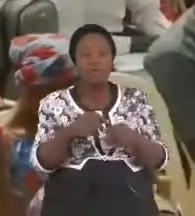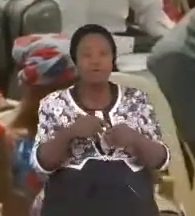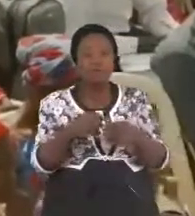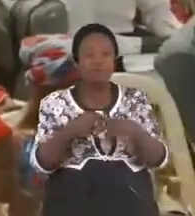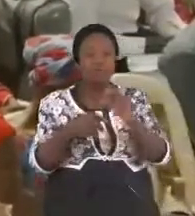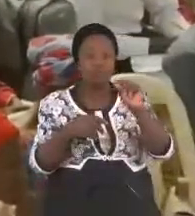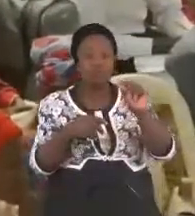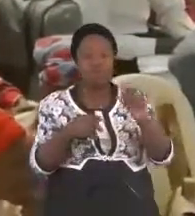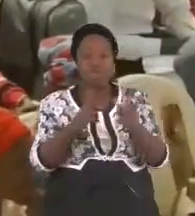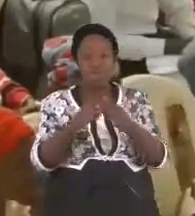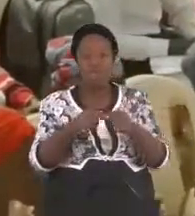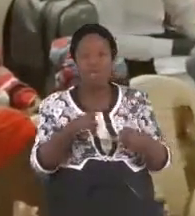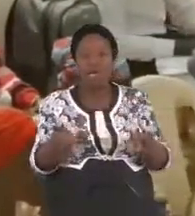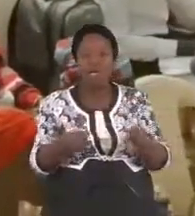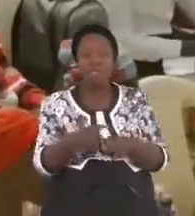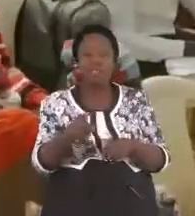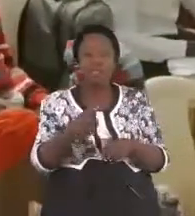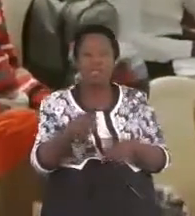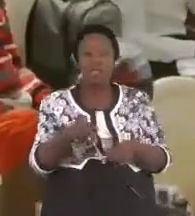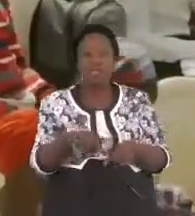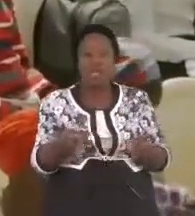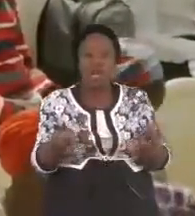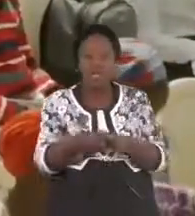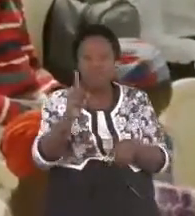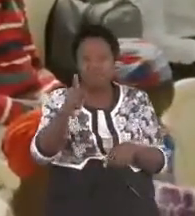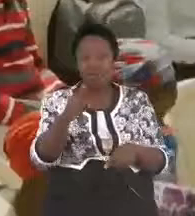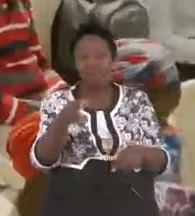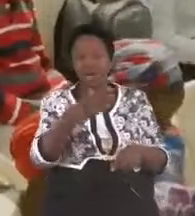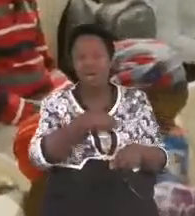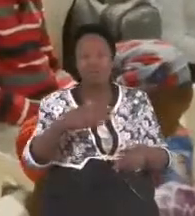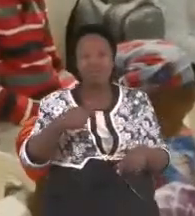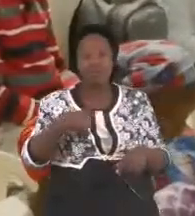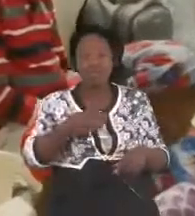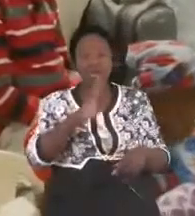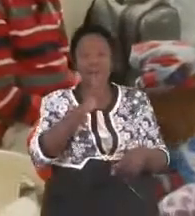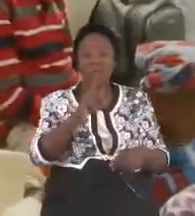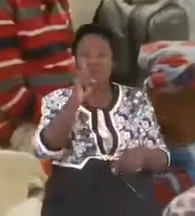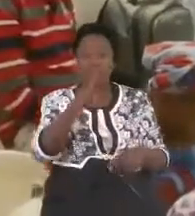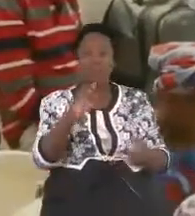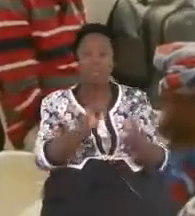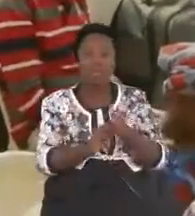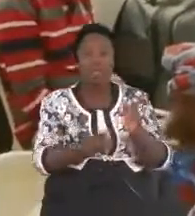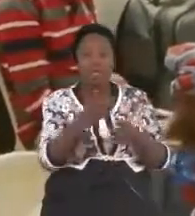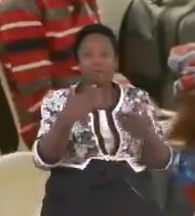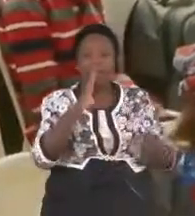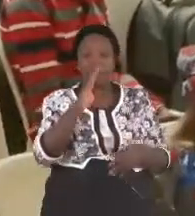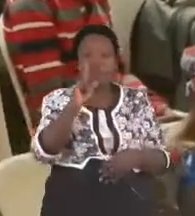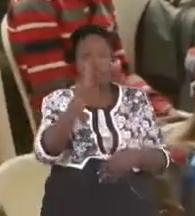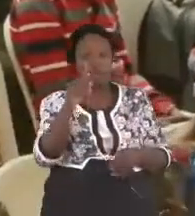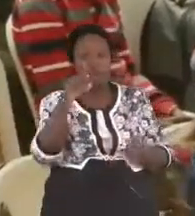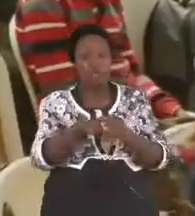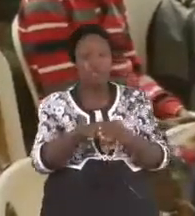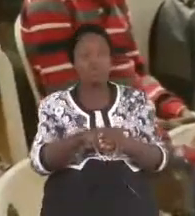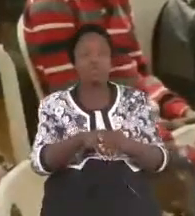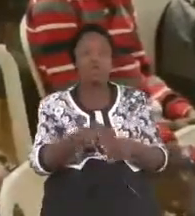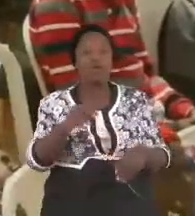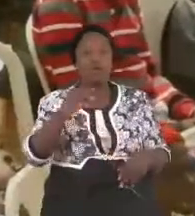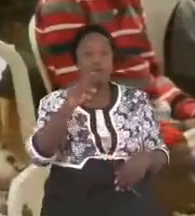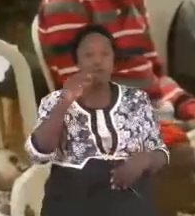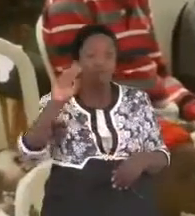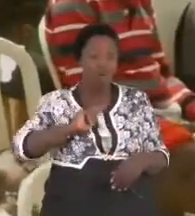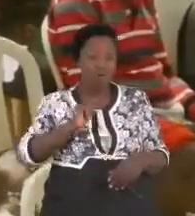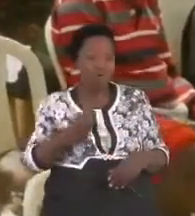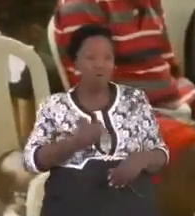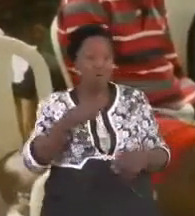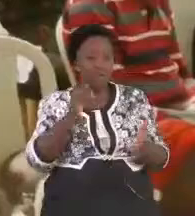me and I in thee, that they also may be one in us, that the world may